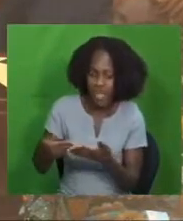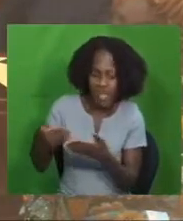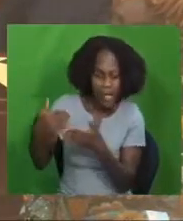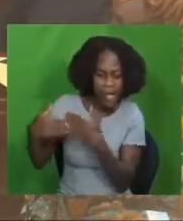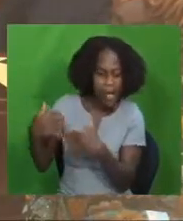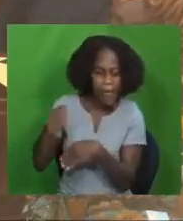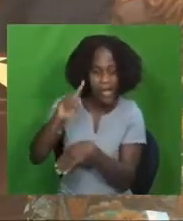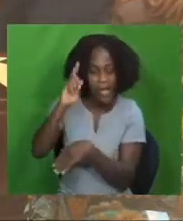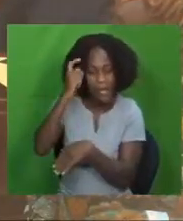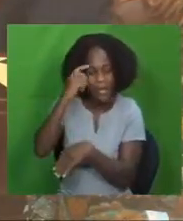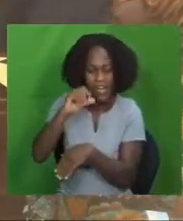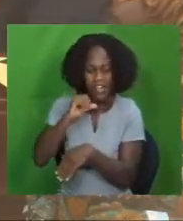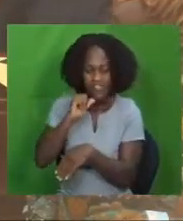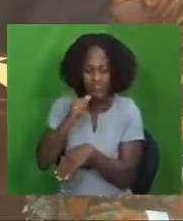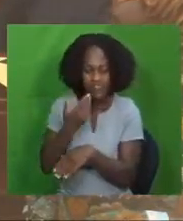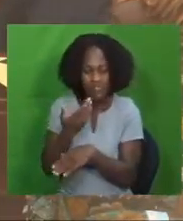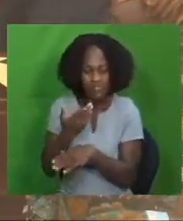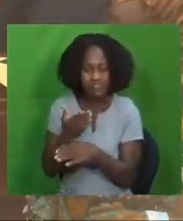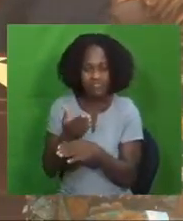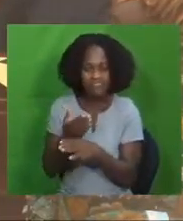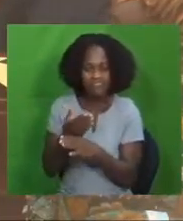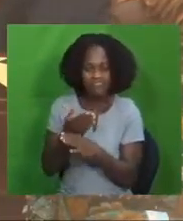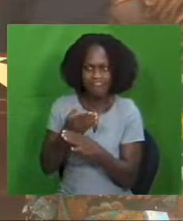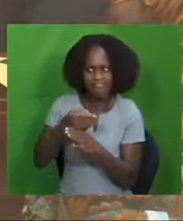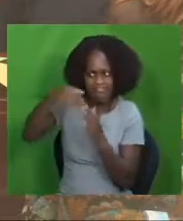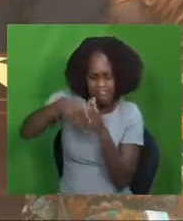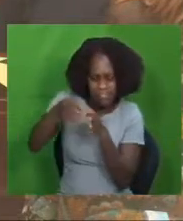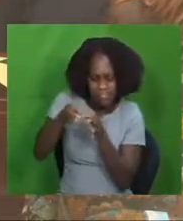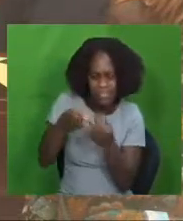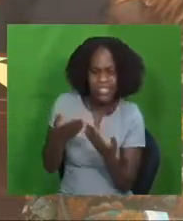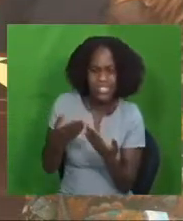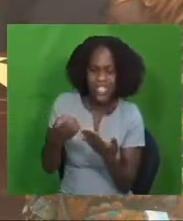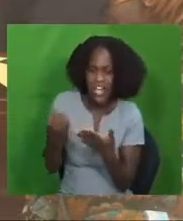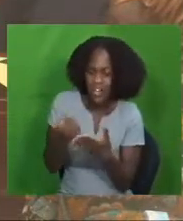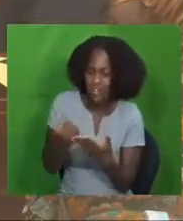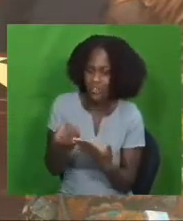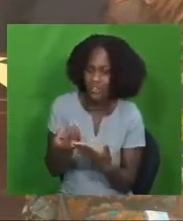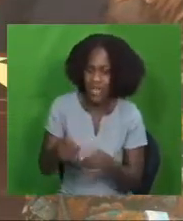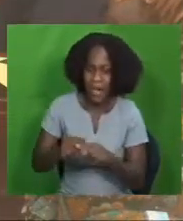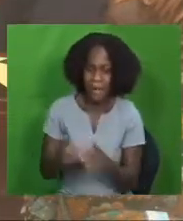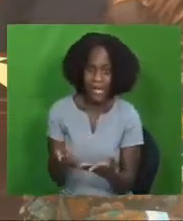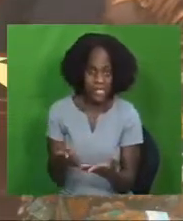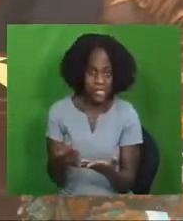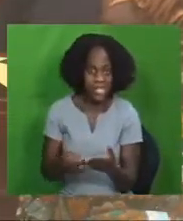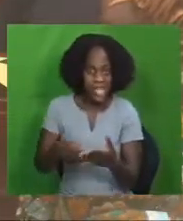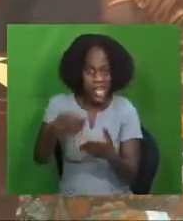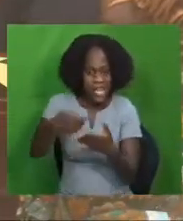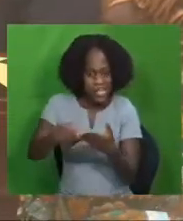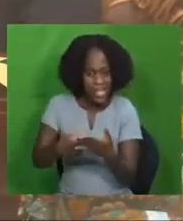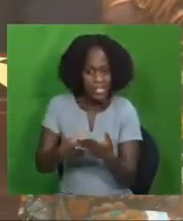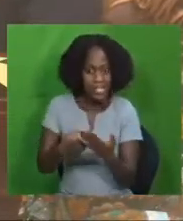considering the rigidities in our own economy. But this is a homegrown tax measure which we believe will go a long way after